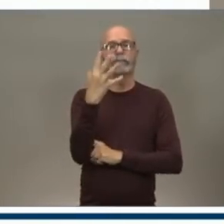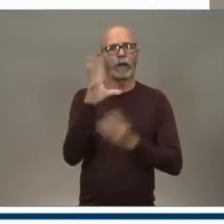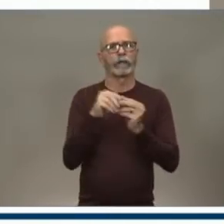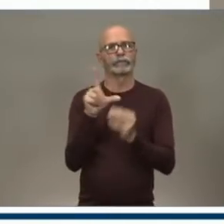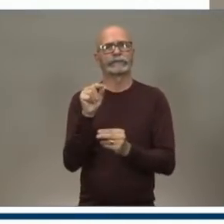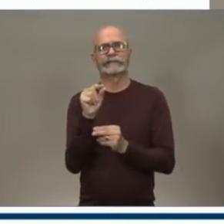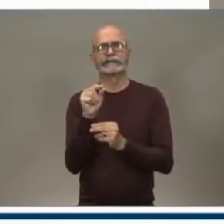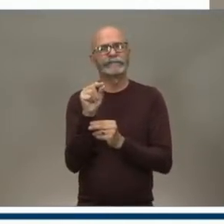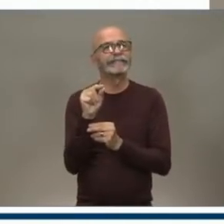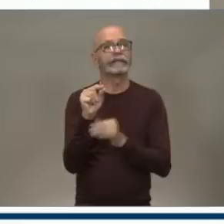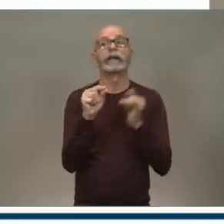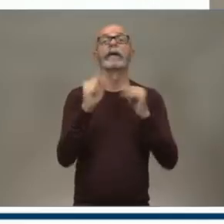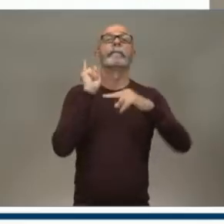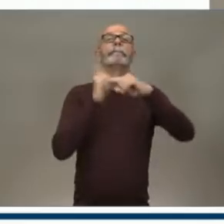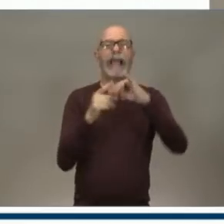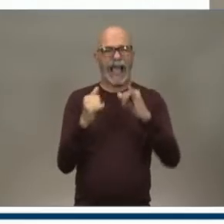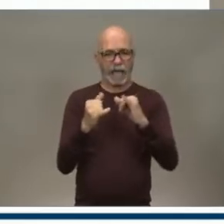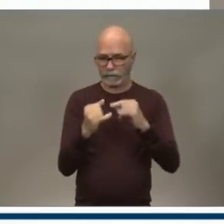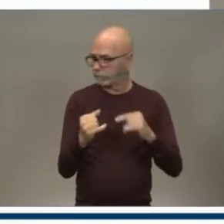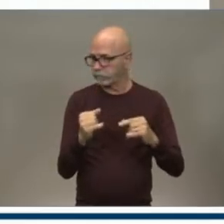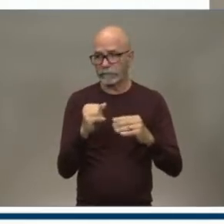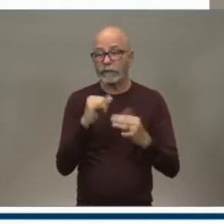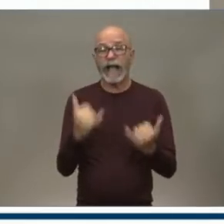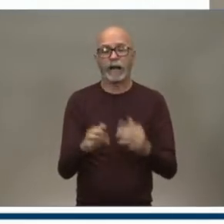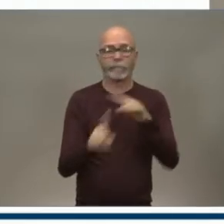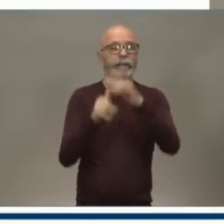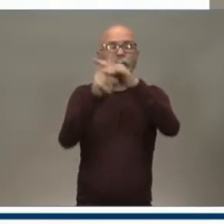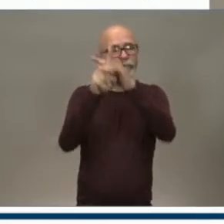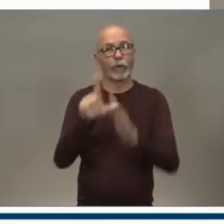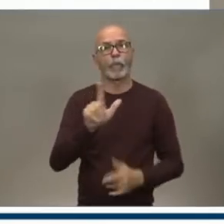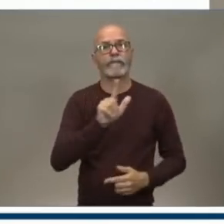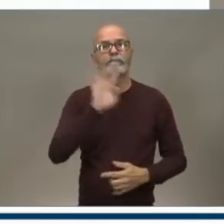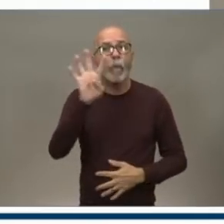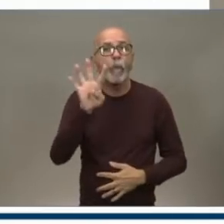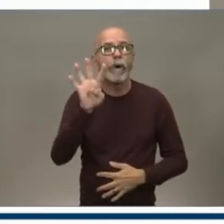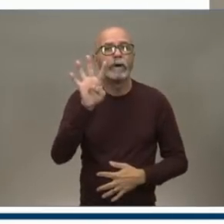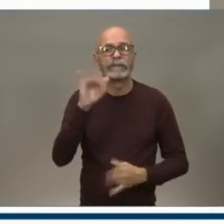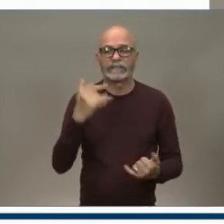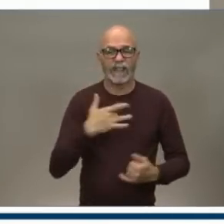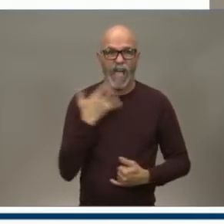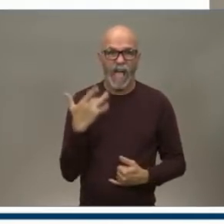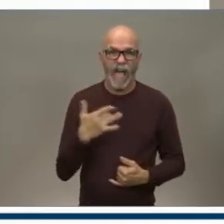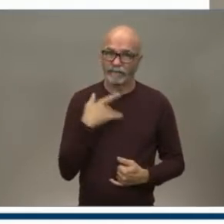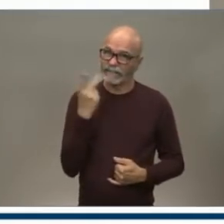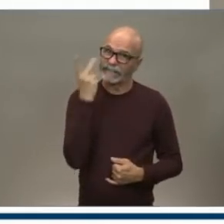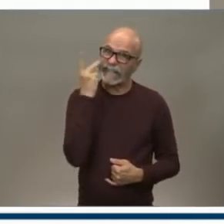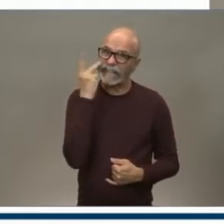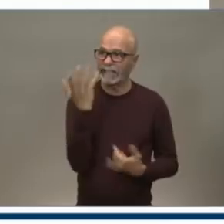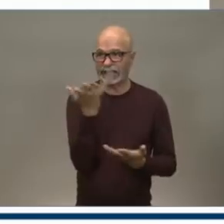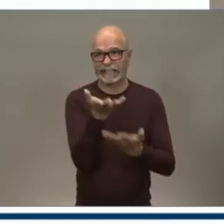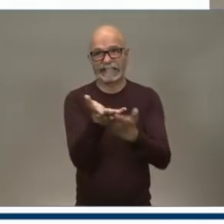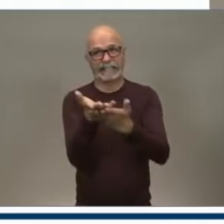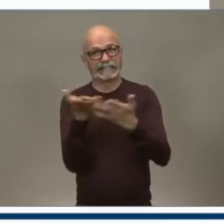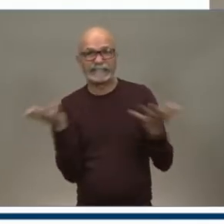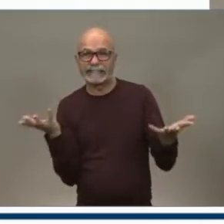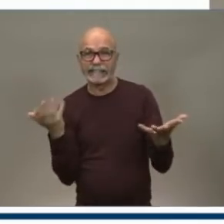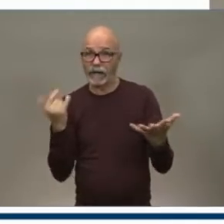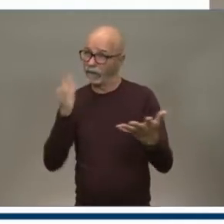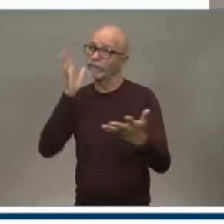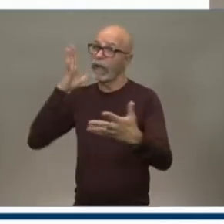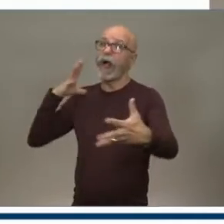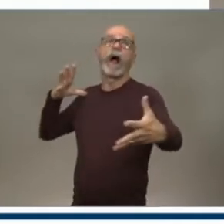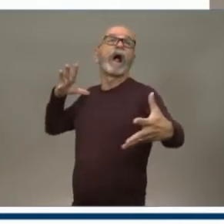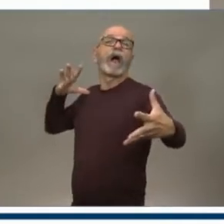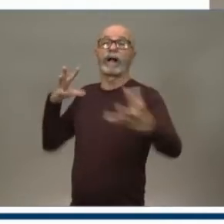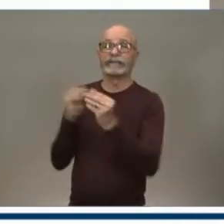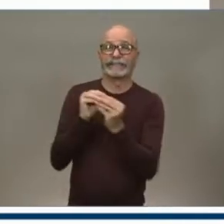active cases of COVID-19, and we're changing things up a bit. I'm not going to give you the cumulative numbers because they're all mostly they're wave 1